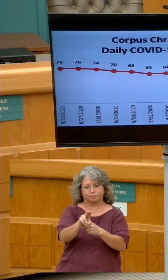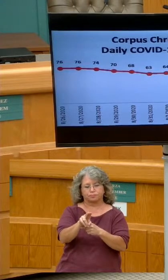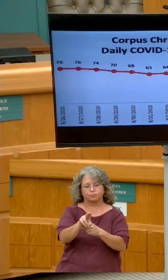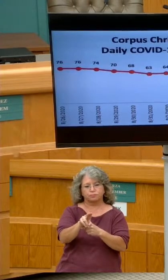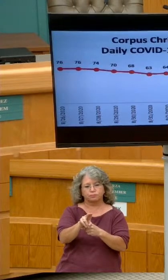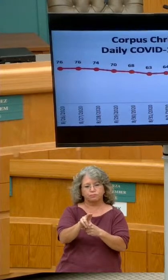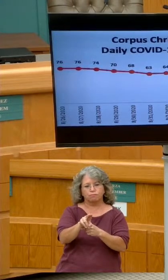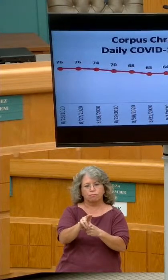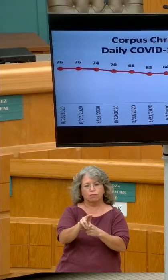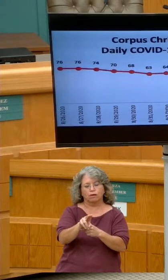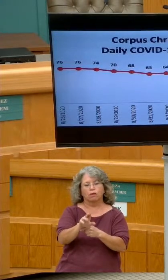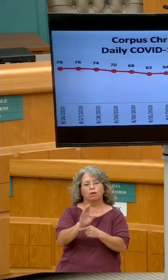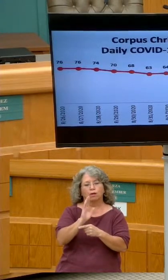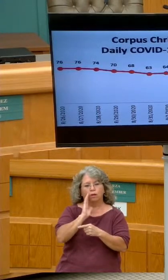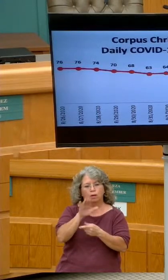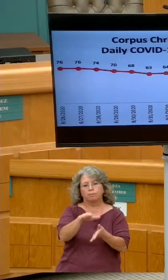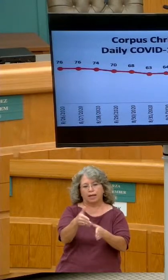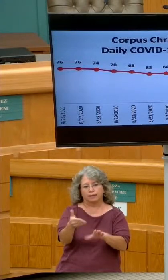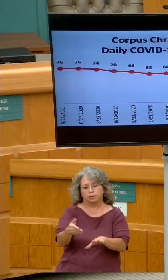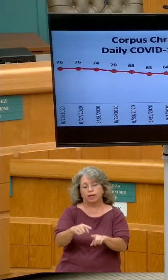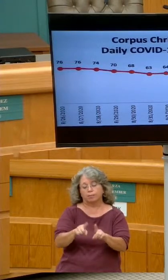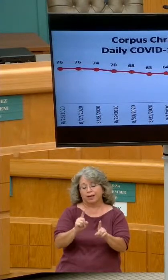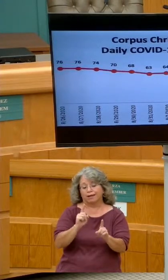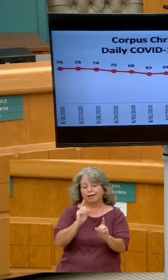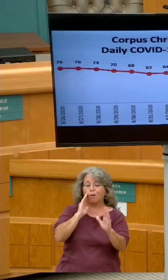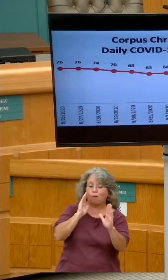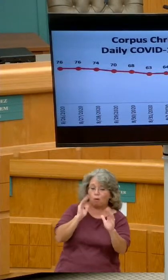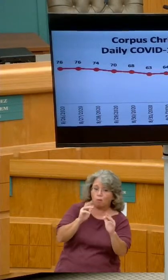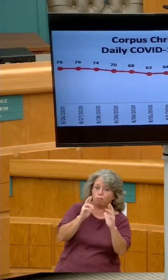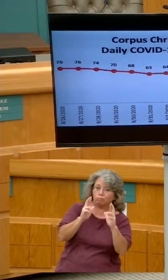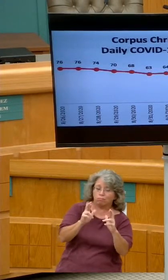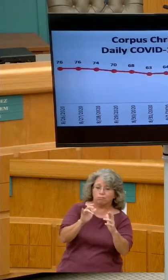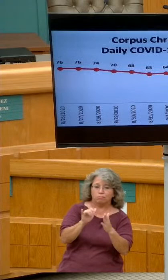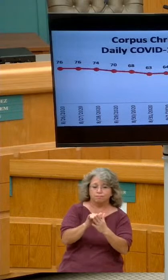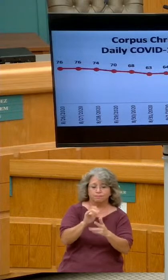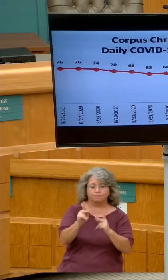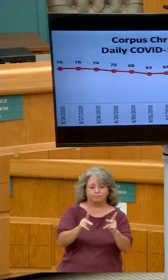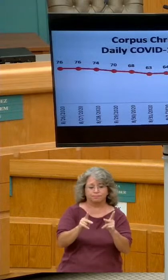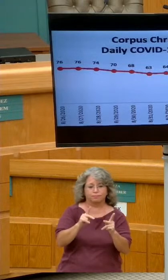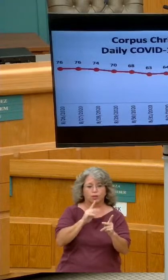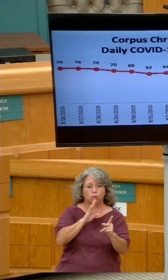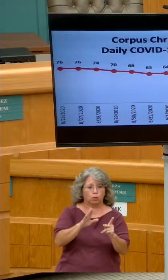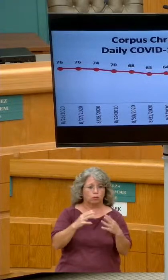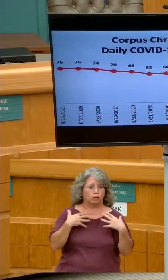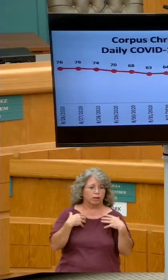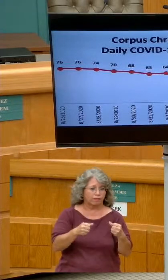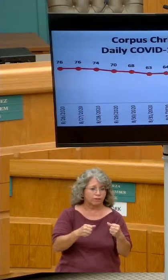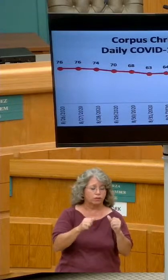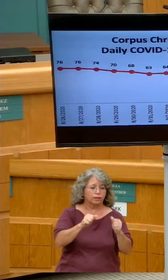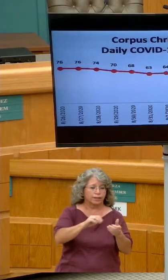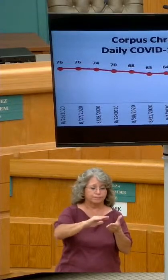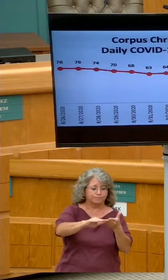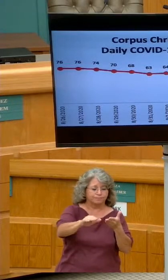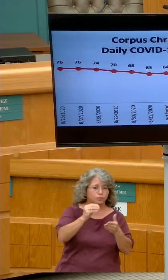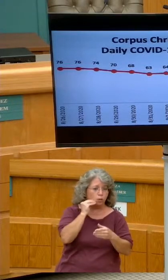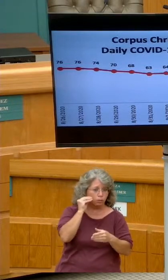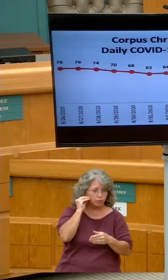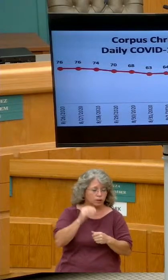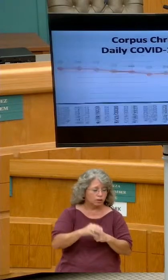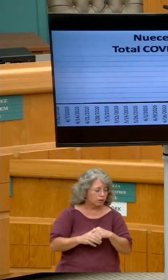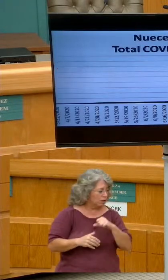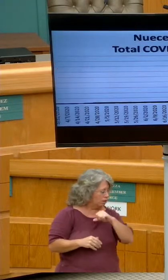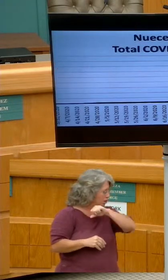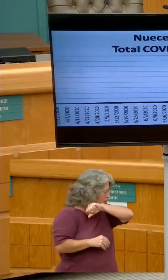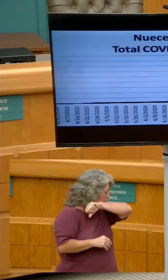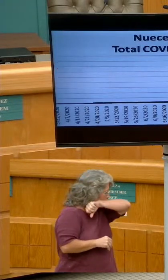away. So, but our hopes are that the people in the ICU are recovering and that they can actually get discharged home as well. Next